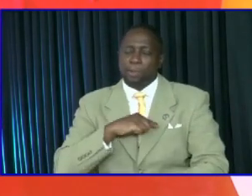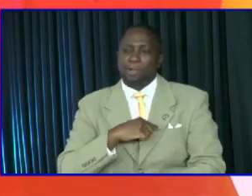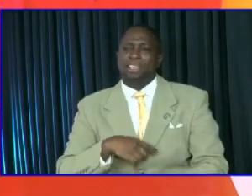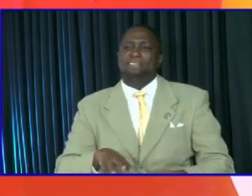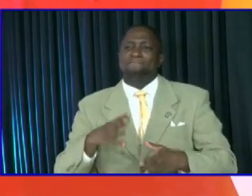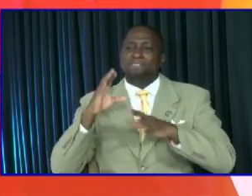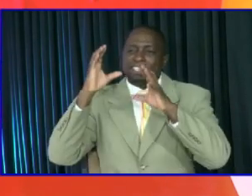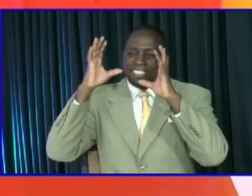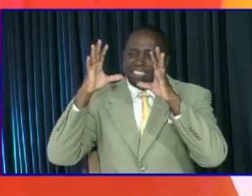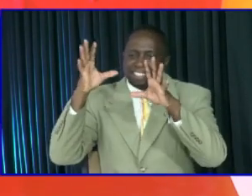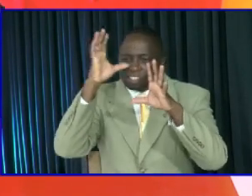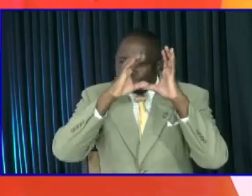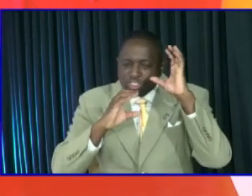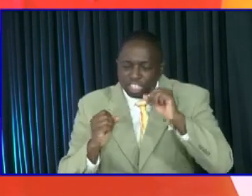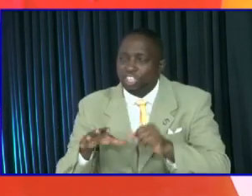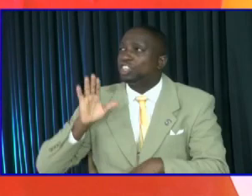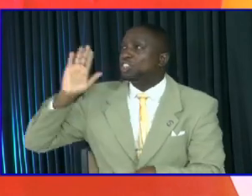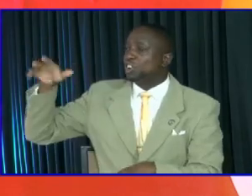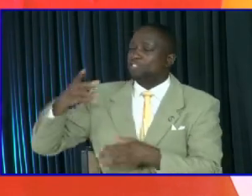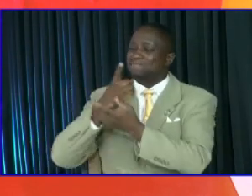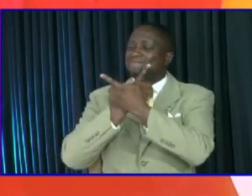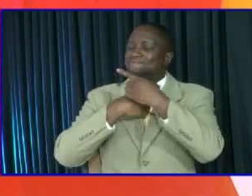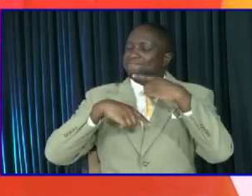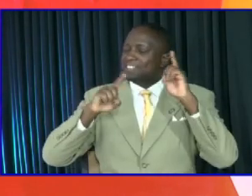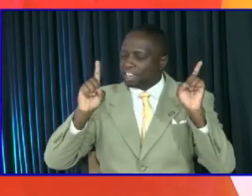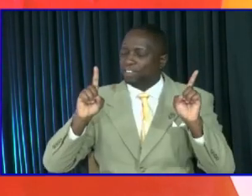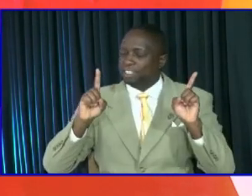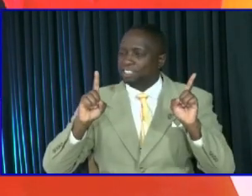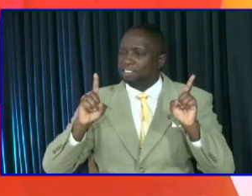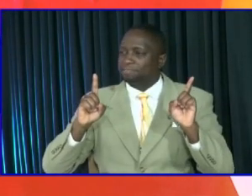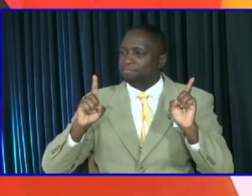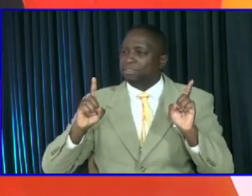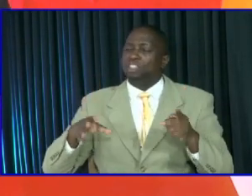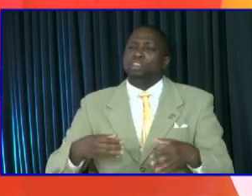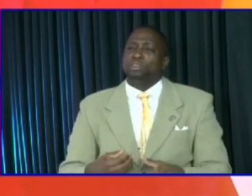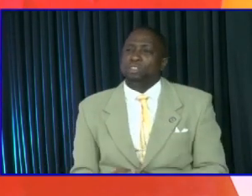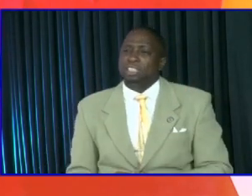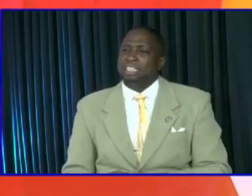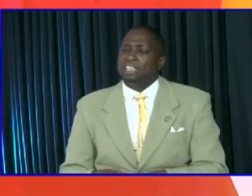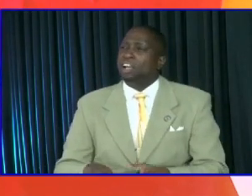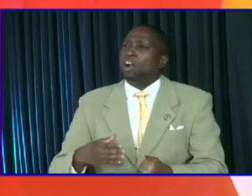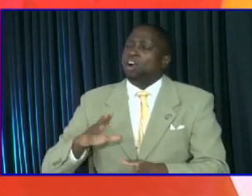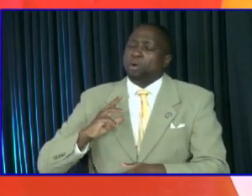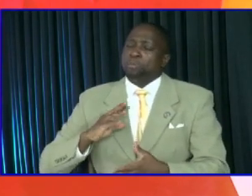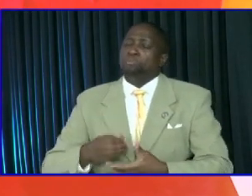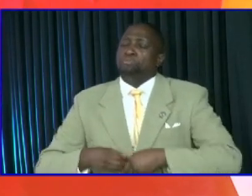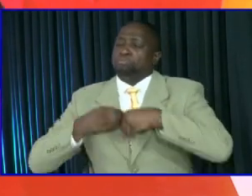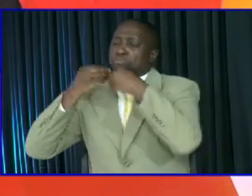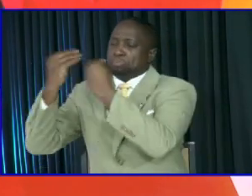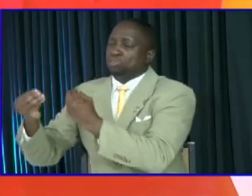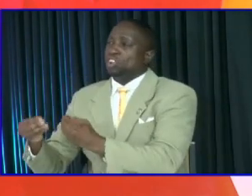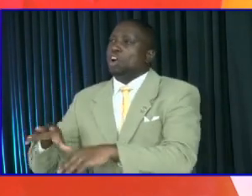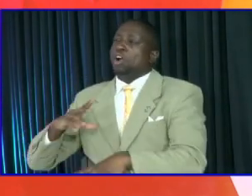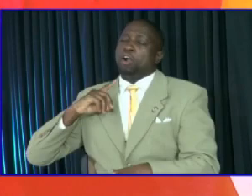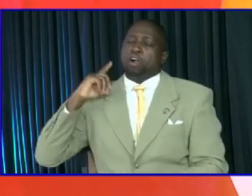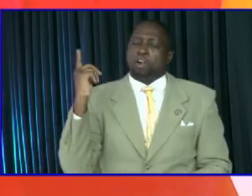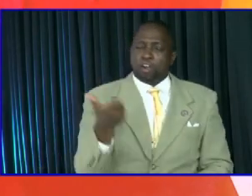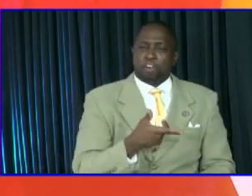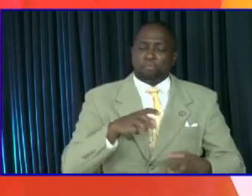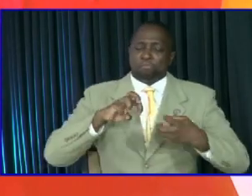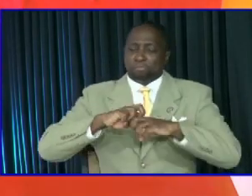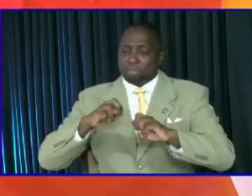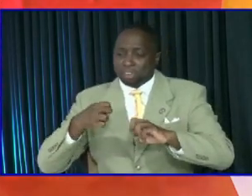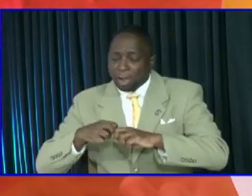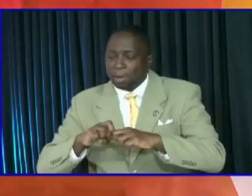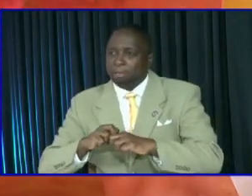all those who have put their situation in your hand, put their challenges in your hand, put their problems in your